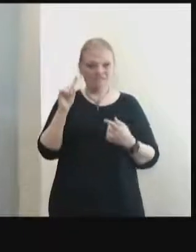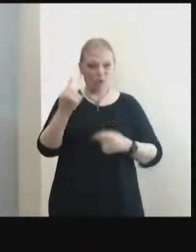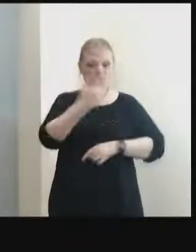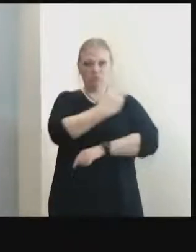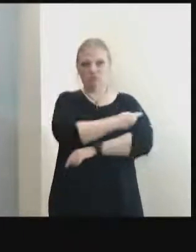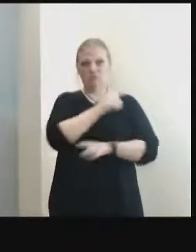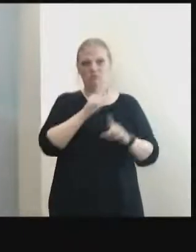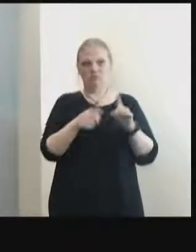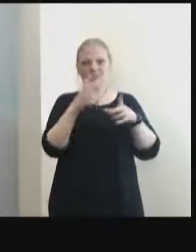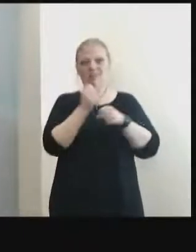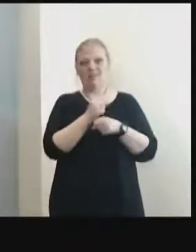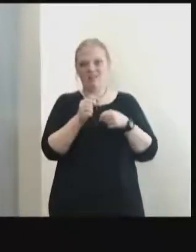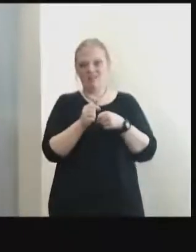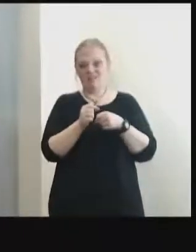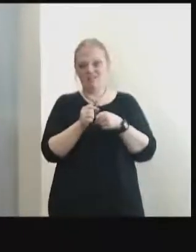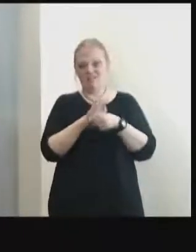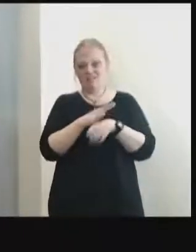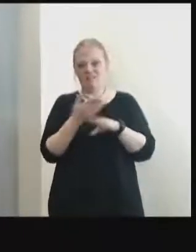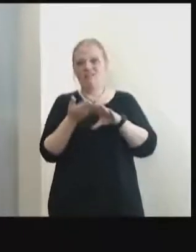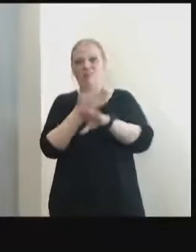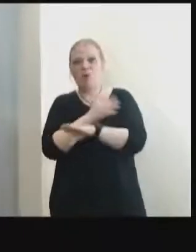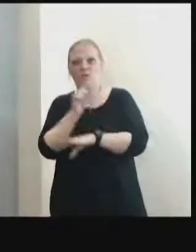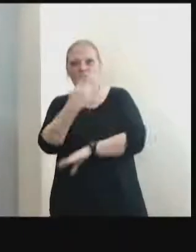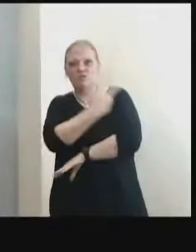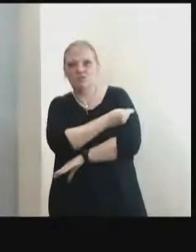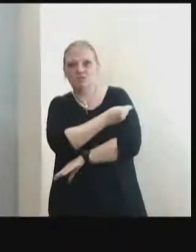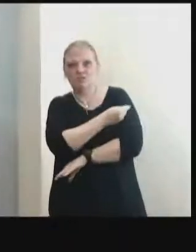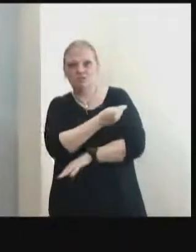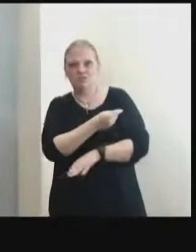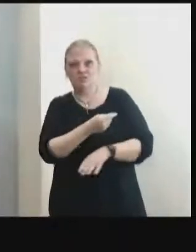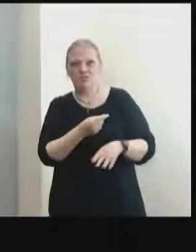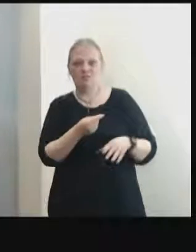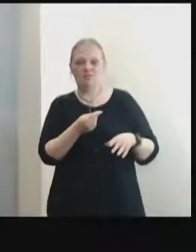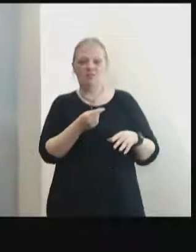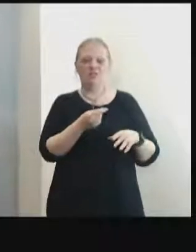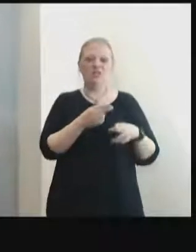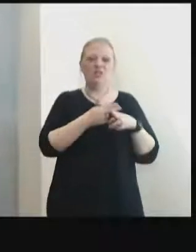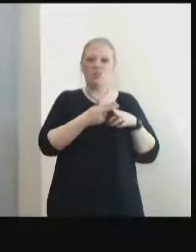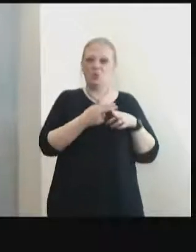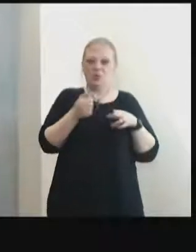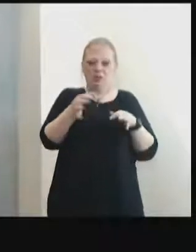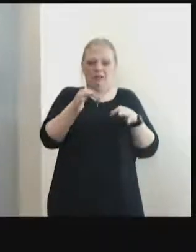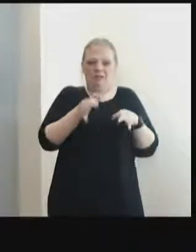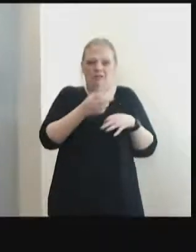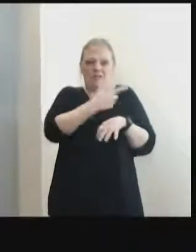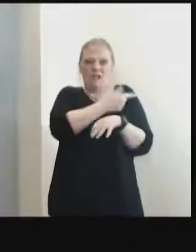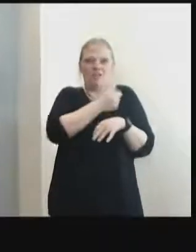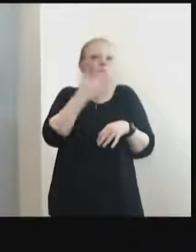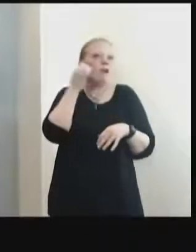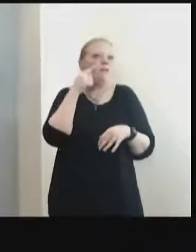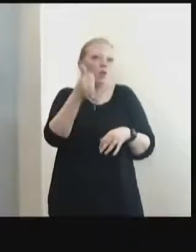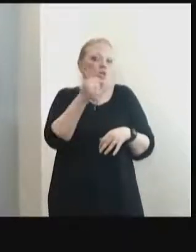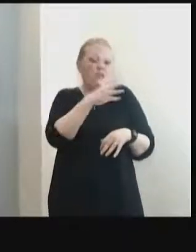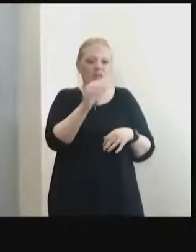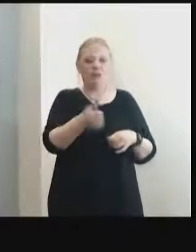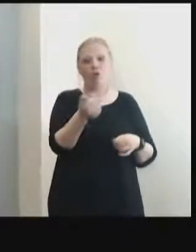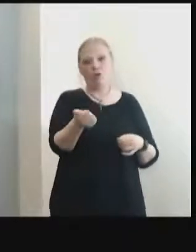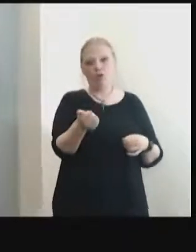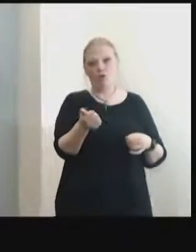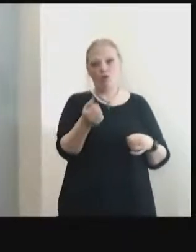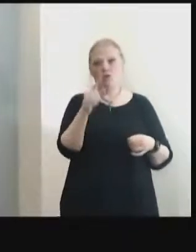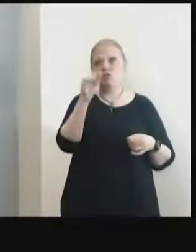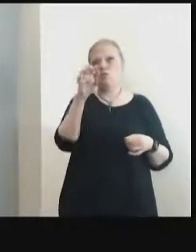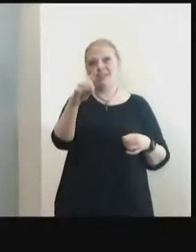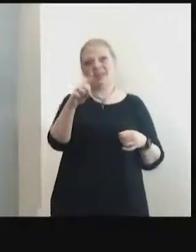he actually caught COVID-19 just before his first dose. So the sooner you can get vaccinated, the better for yourself and others. And to Ted,